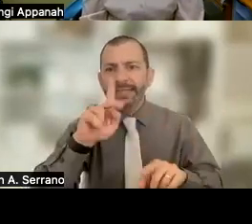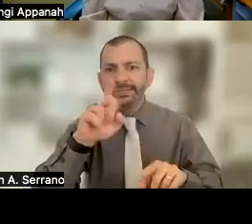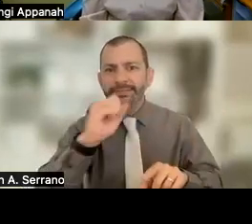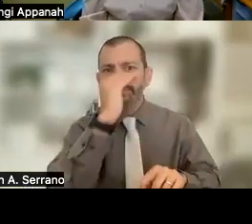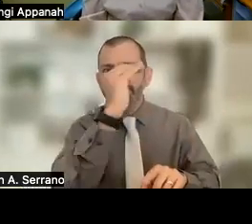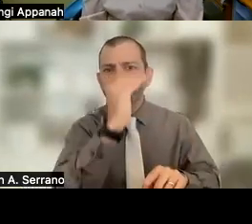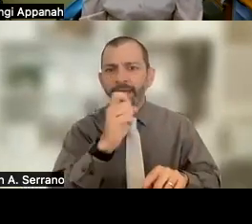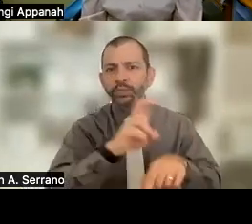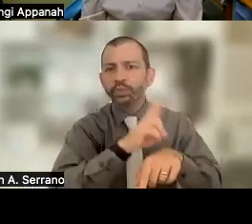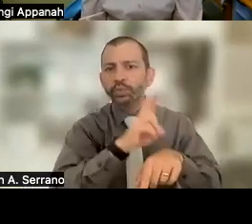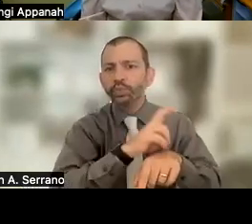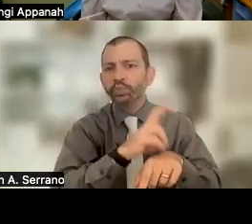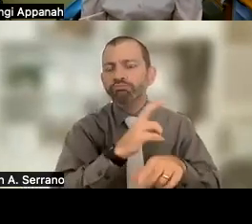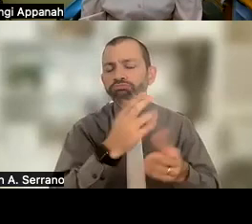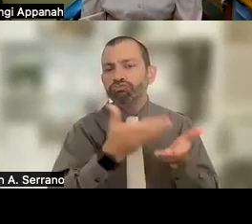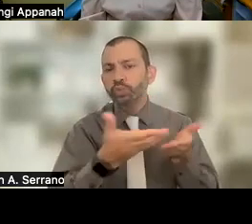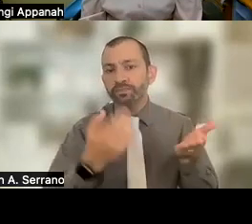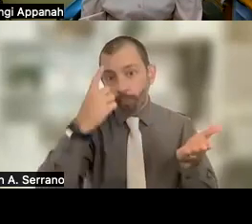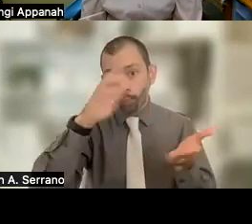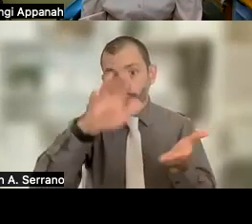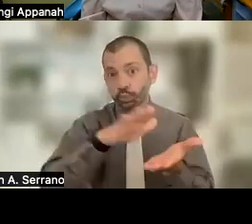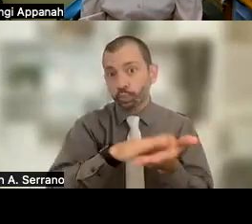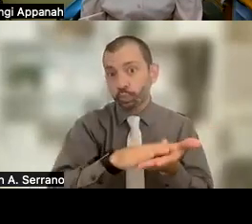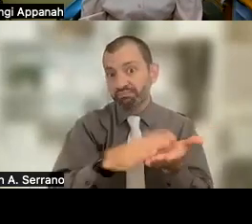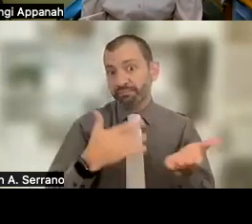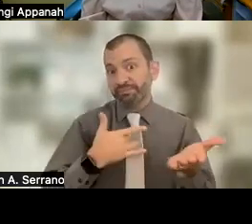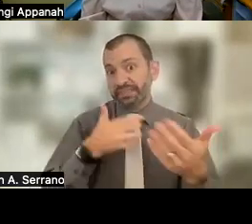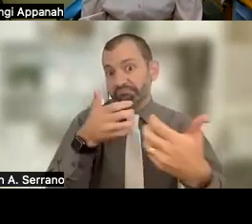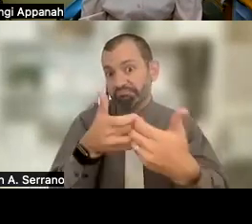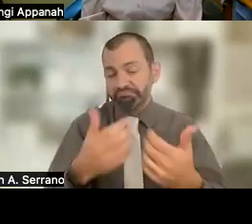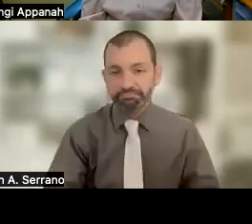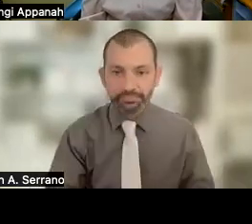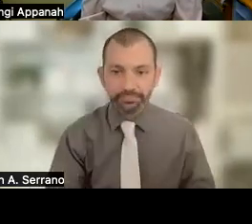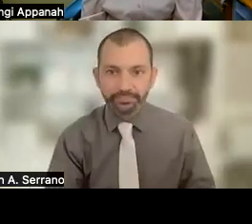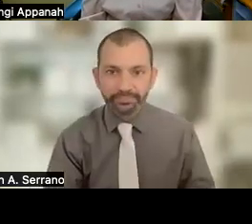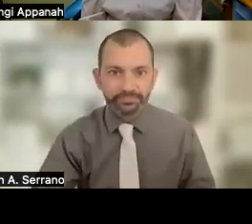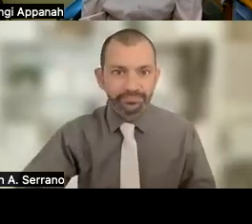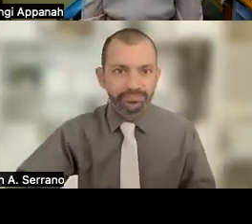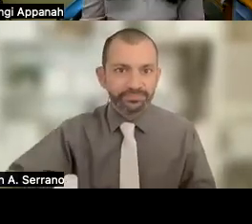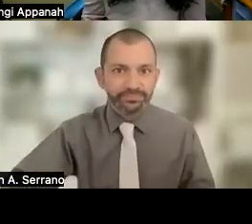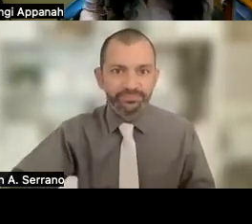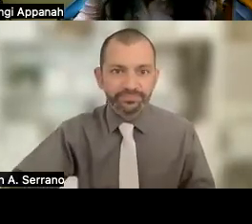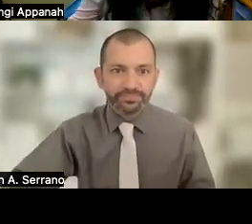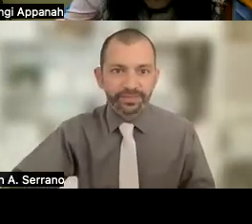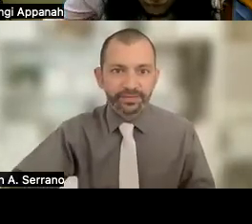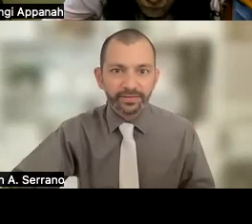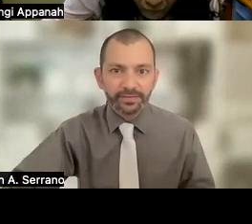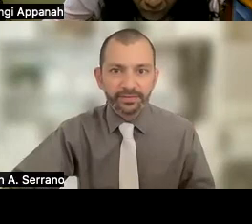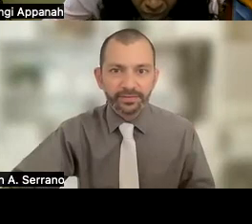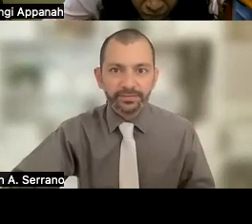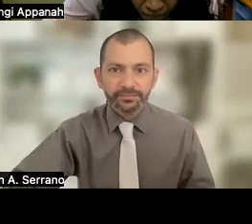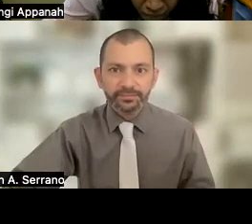If there's something that came up in the presentation, if there's a reference or tools or things you'd like to have, feel free to take advantage of